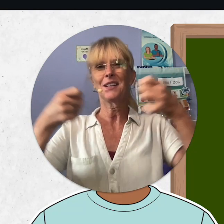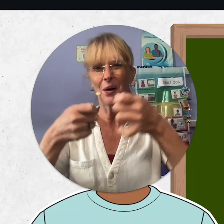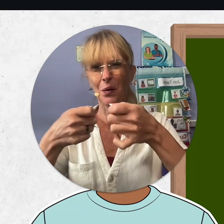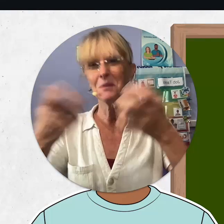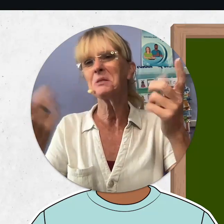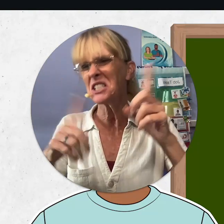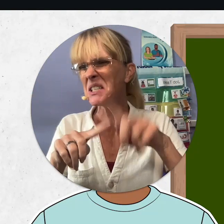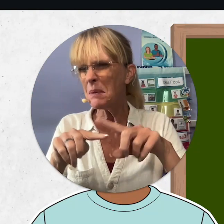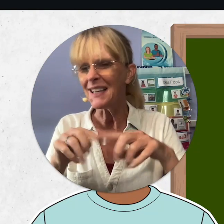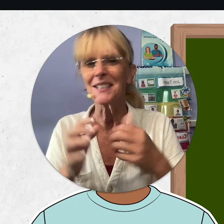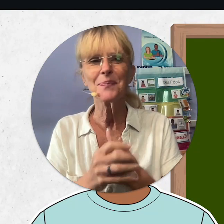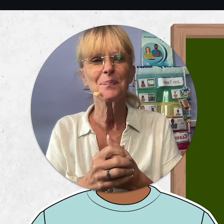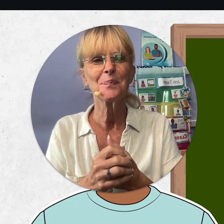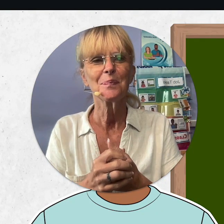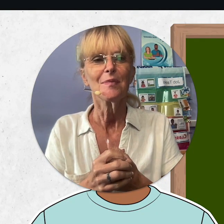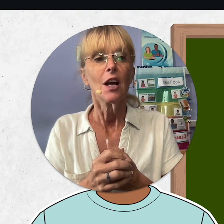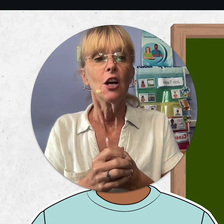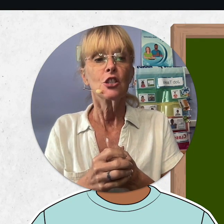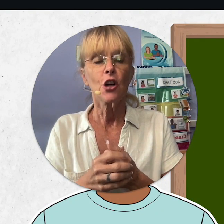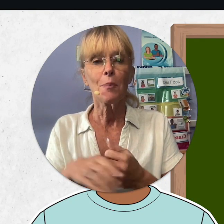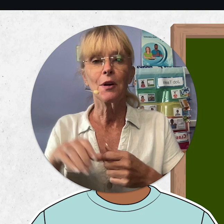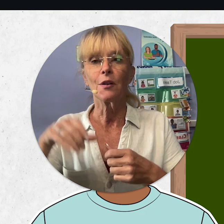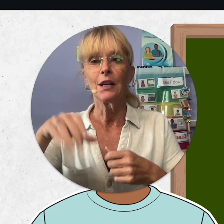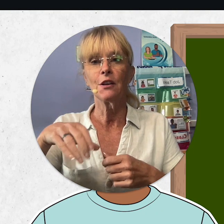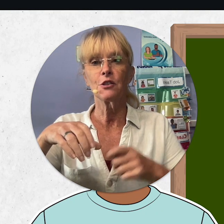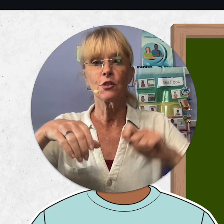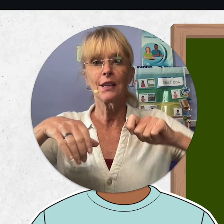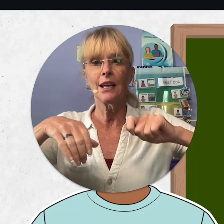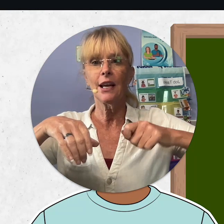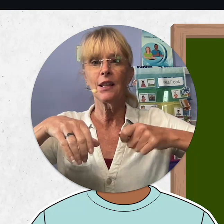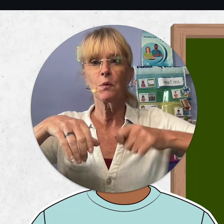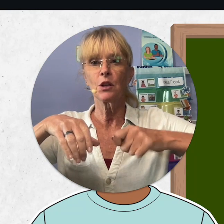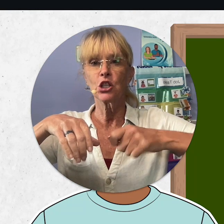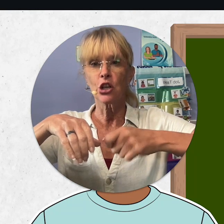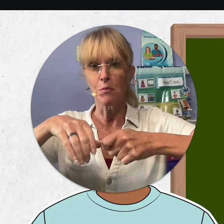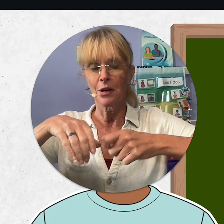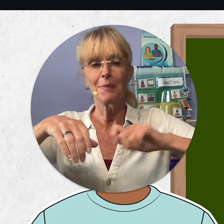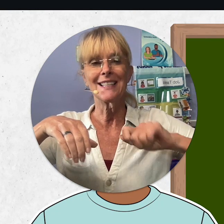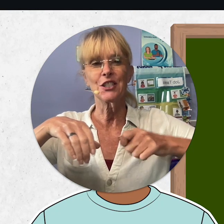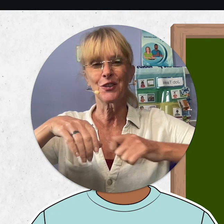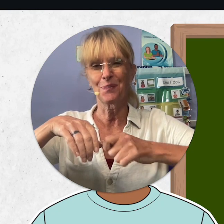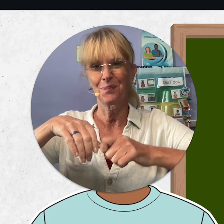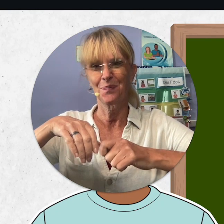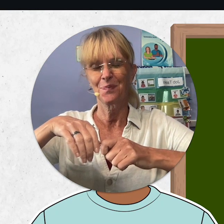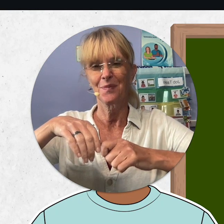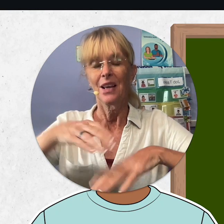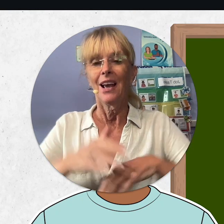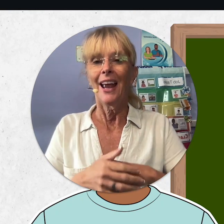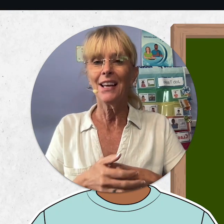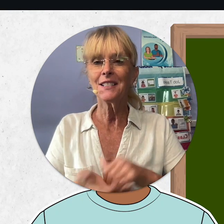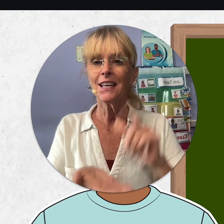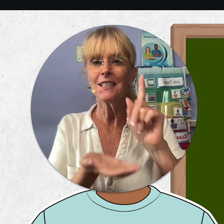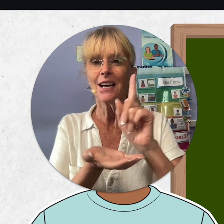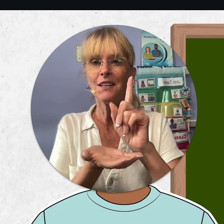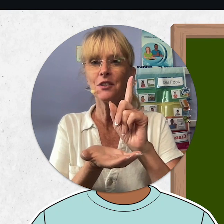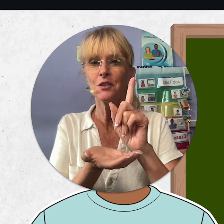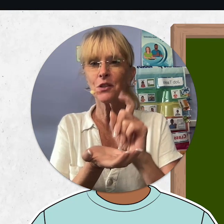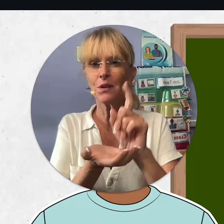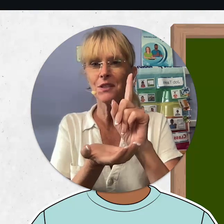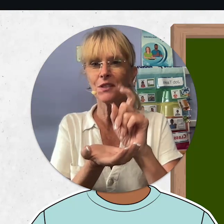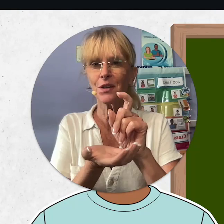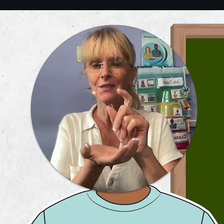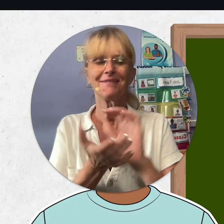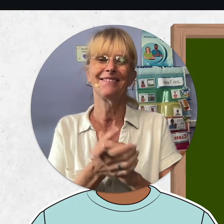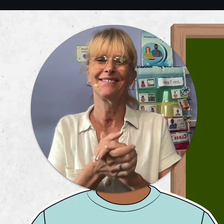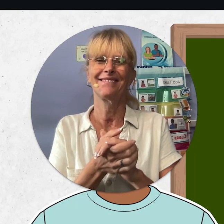the window. Just depends. Sharpener, here's your thing, and then we're going to sharpen a pencil. Hand sanitizer,